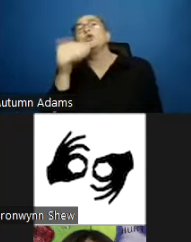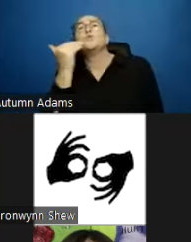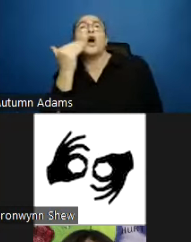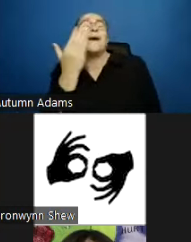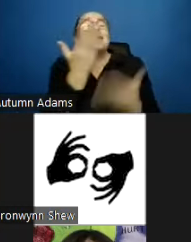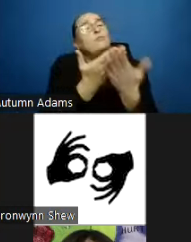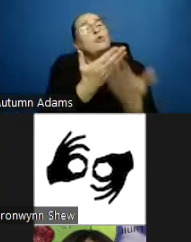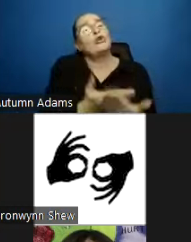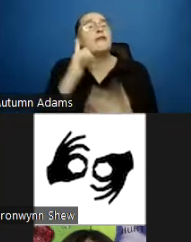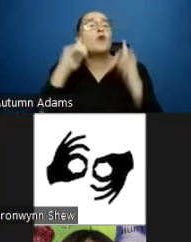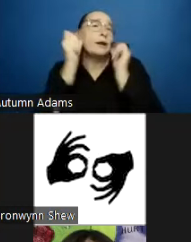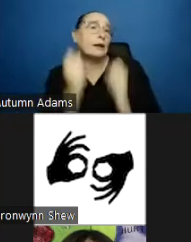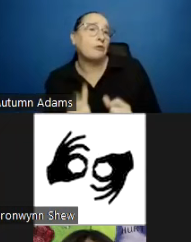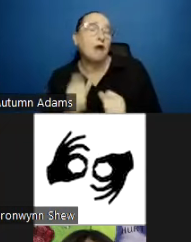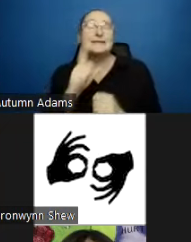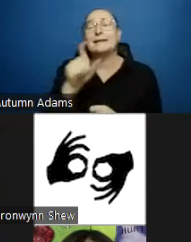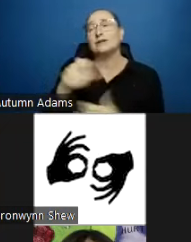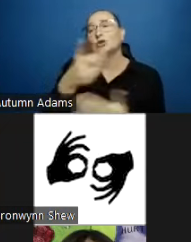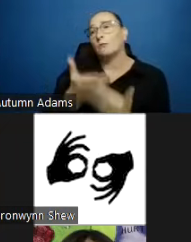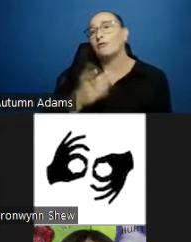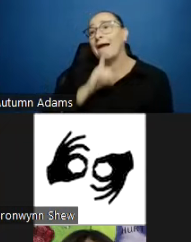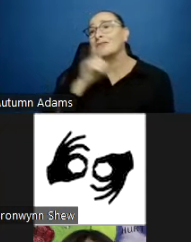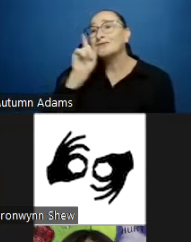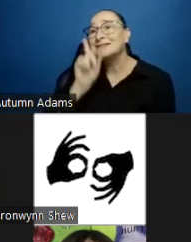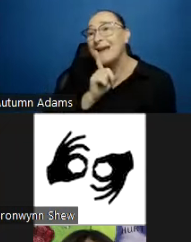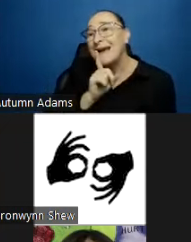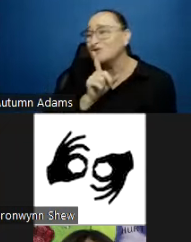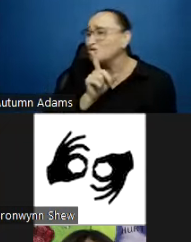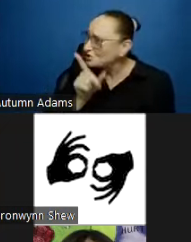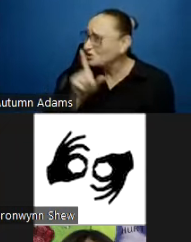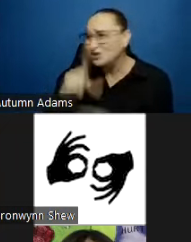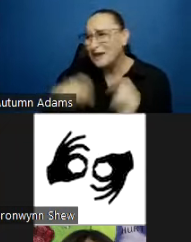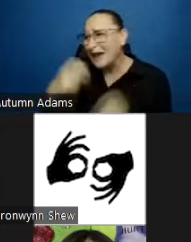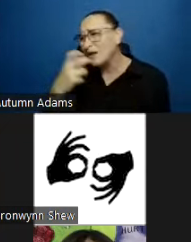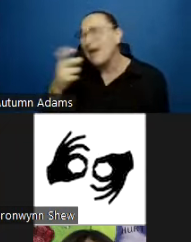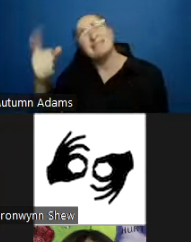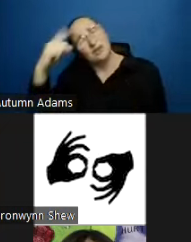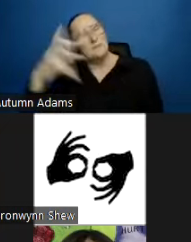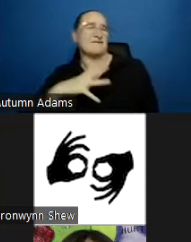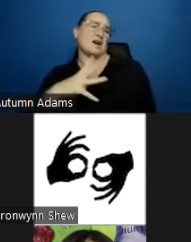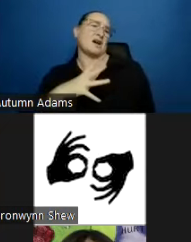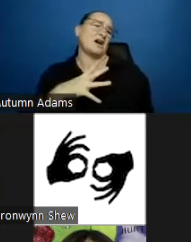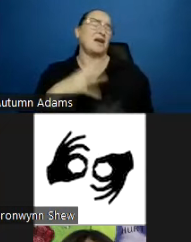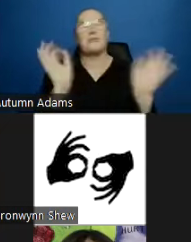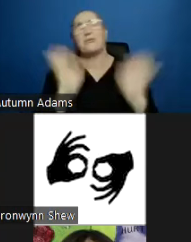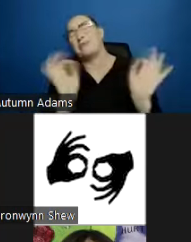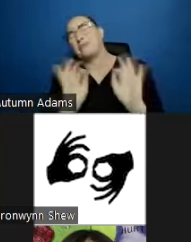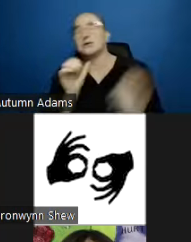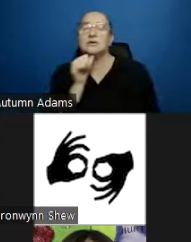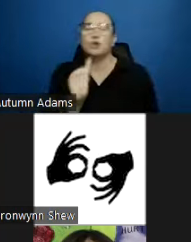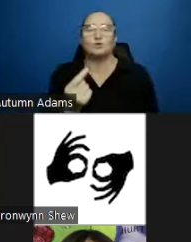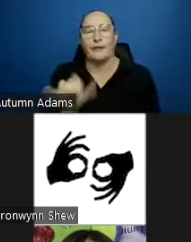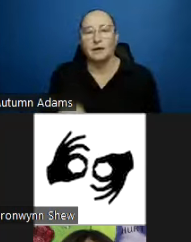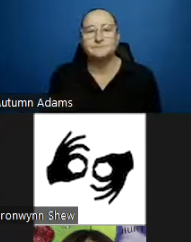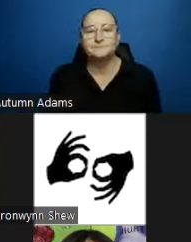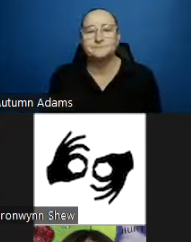hearing. I need you to prove that you're actually deaf. Are you sure you can't lip read? I think you'll be fine. This is no big deal. Please do not do that. Please accept